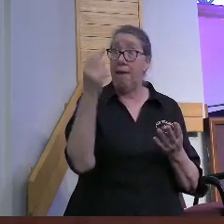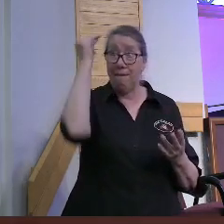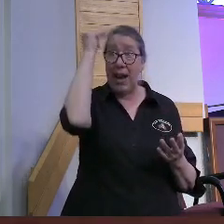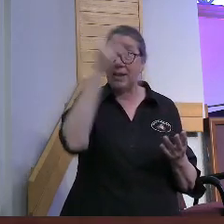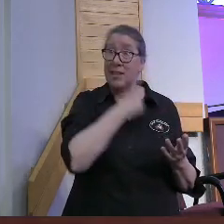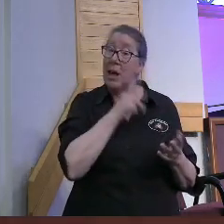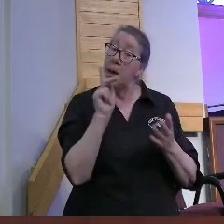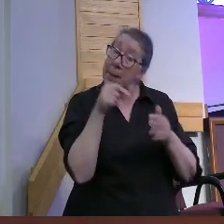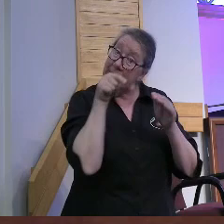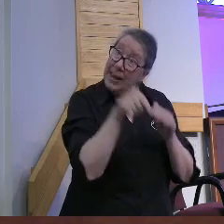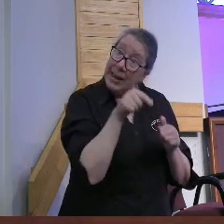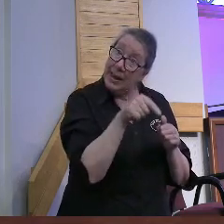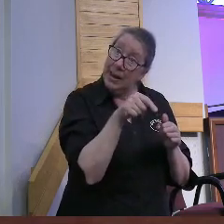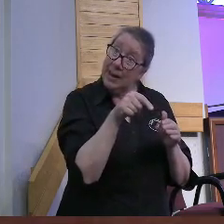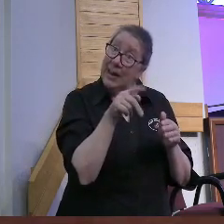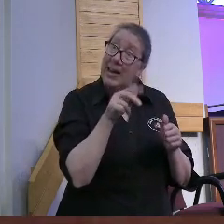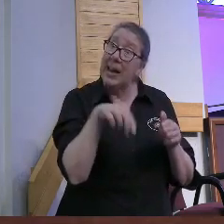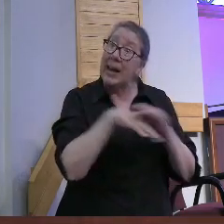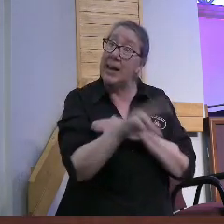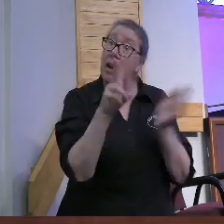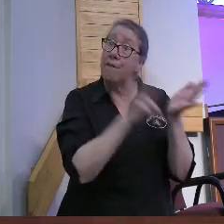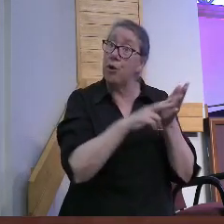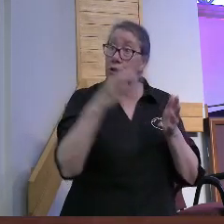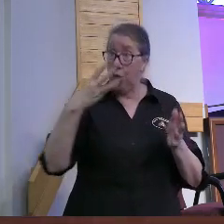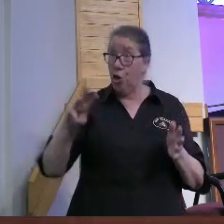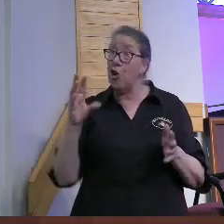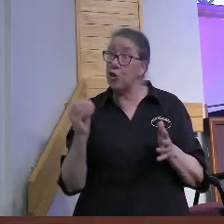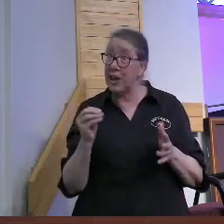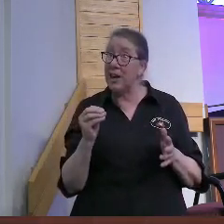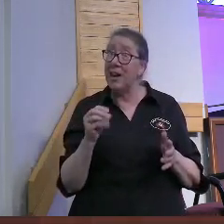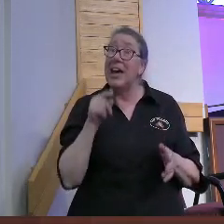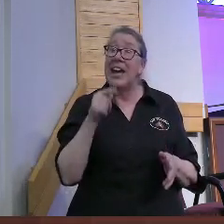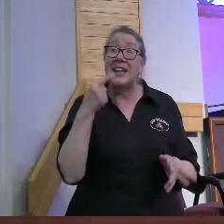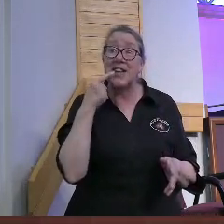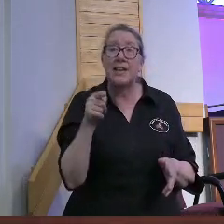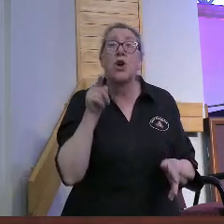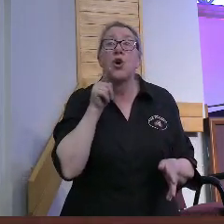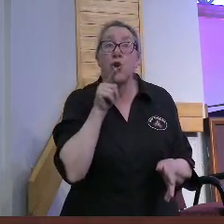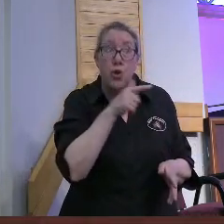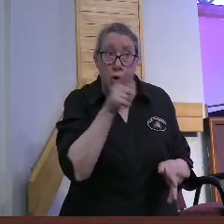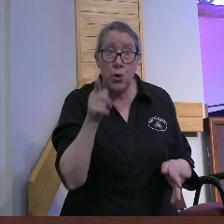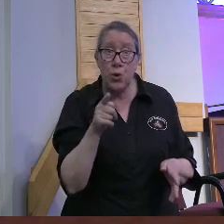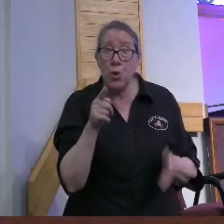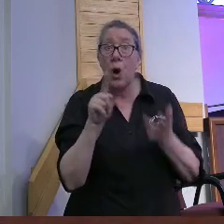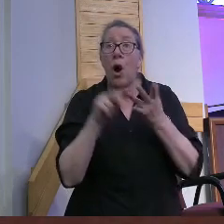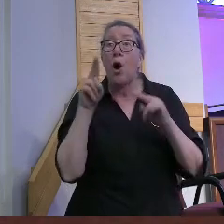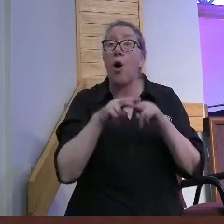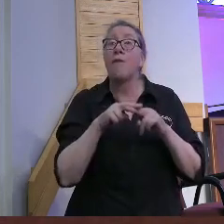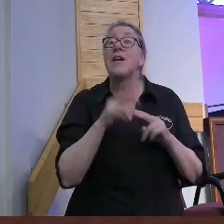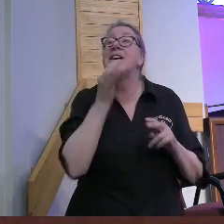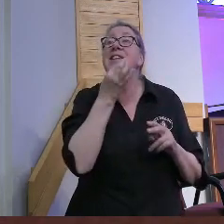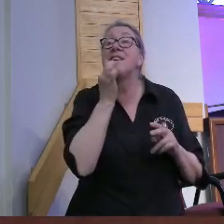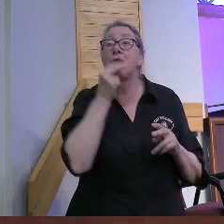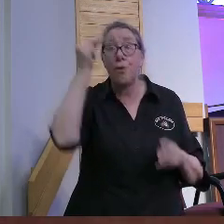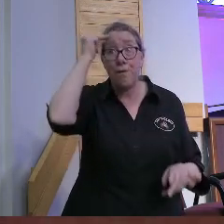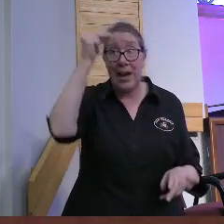but he didn't say faithless. He said, you of little faith. They just had a little faith. And